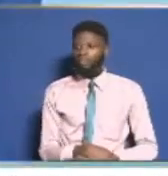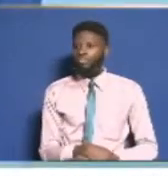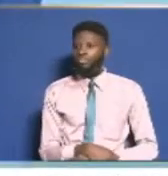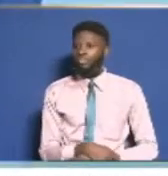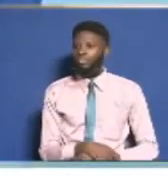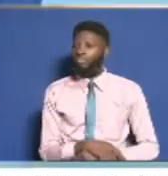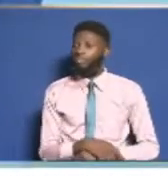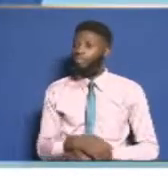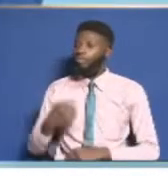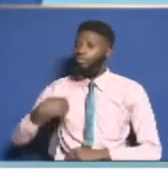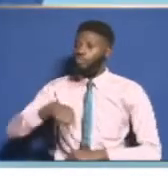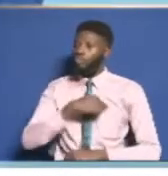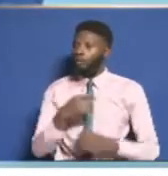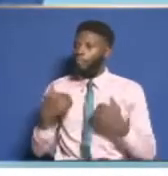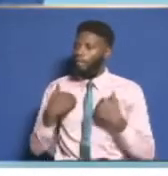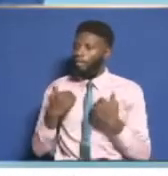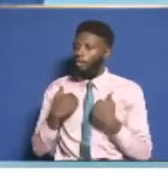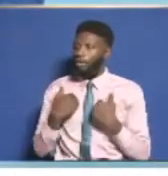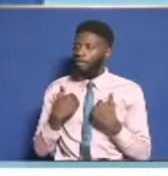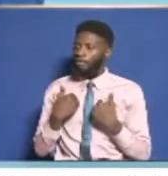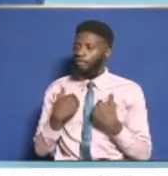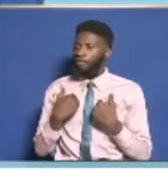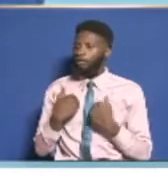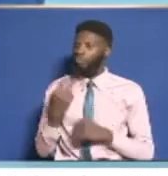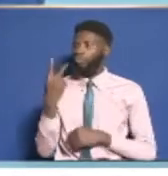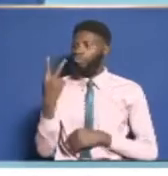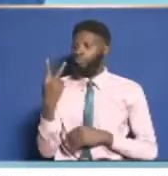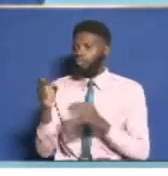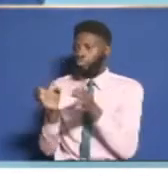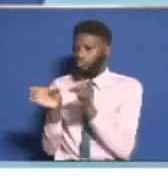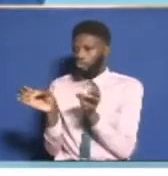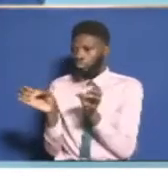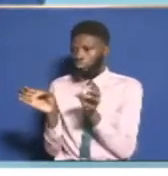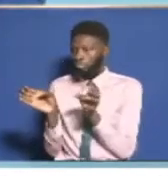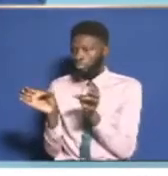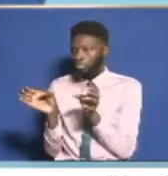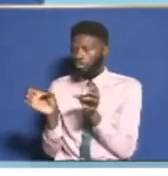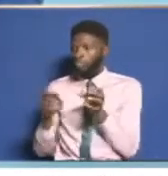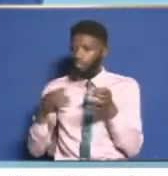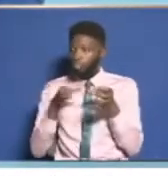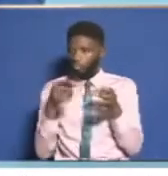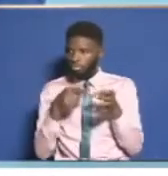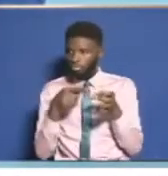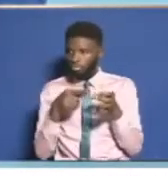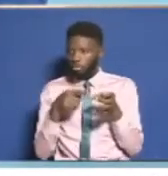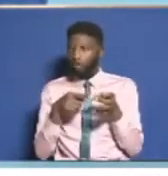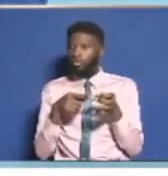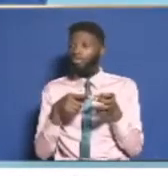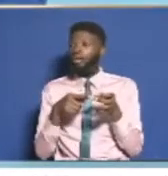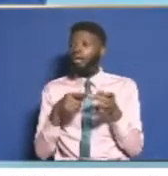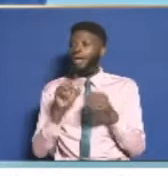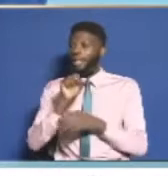We have, I think, two segments here. And one is the ongoing SMEs,